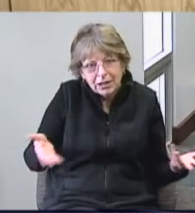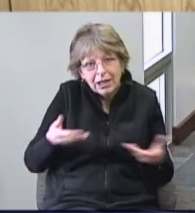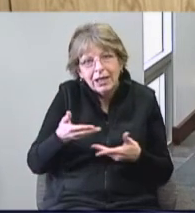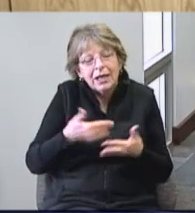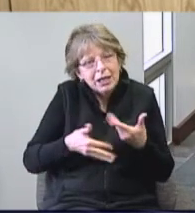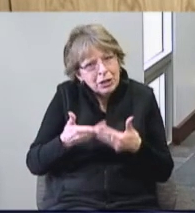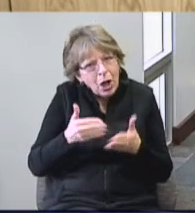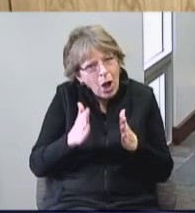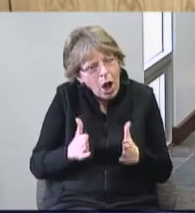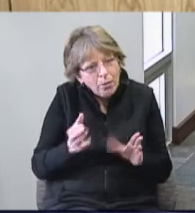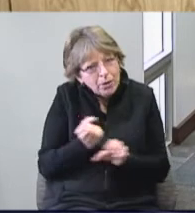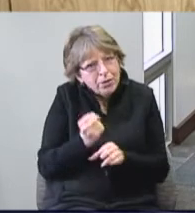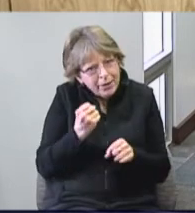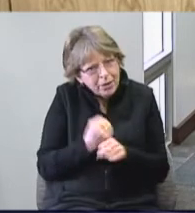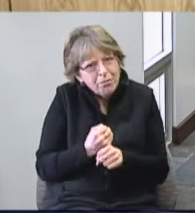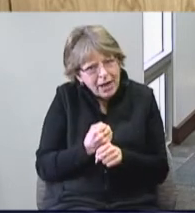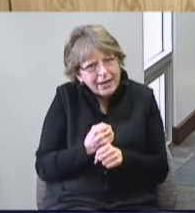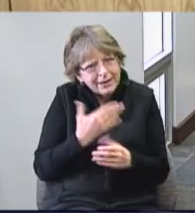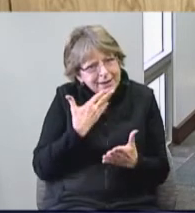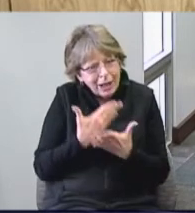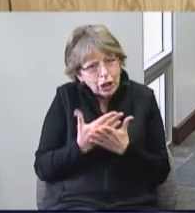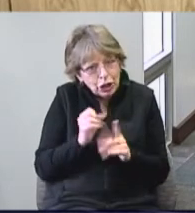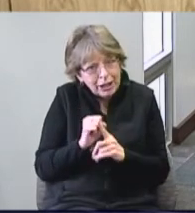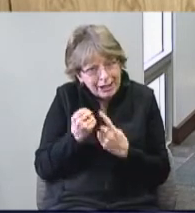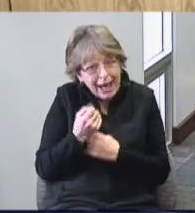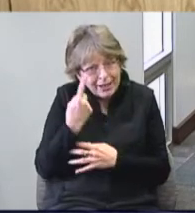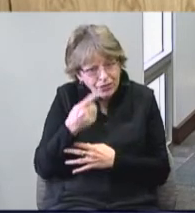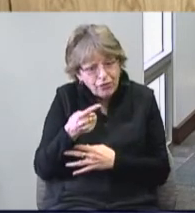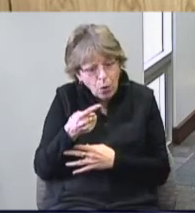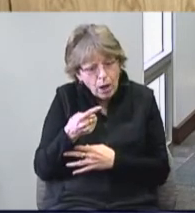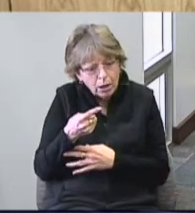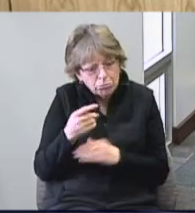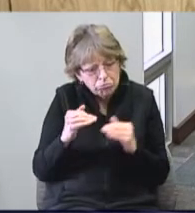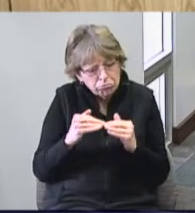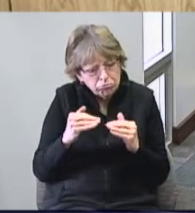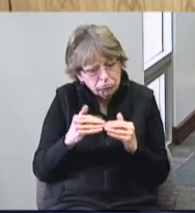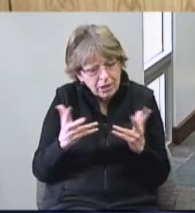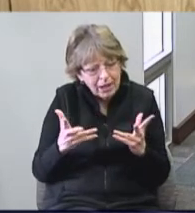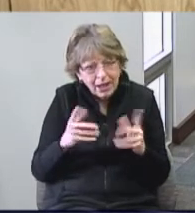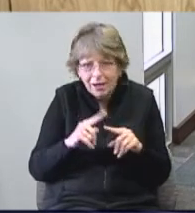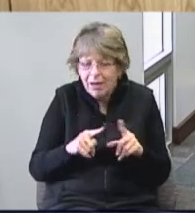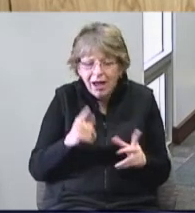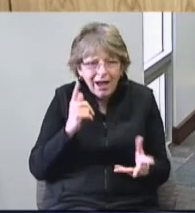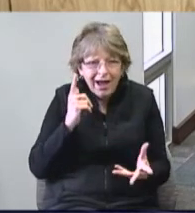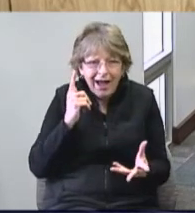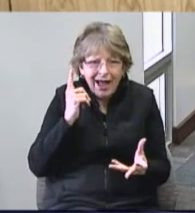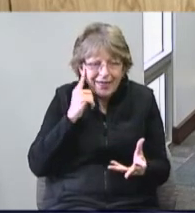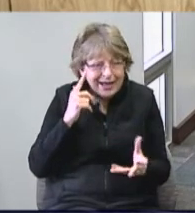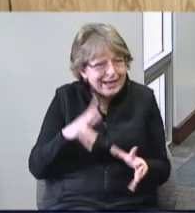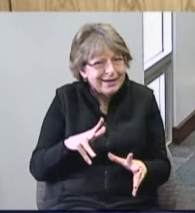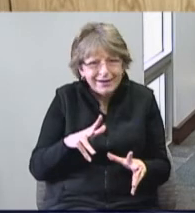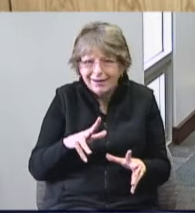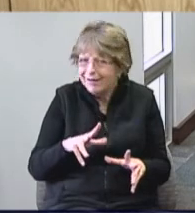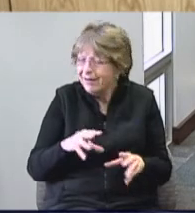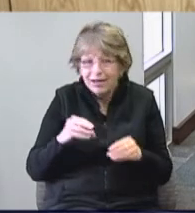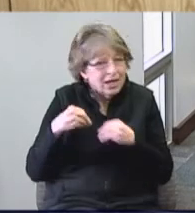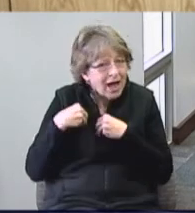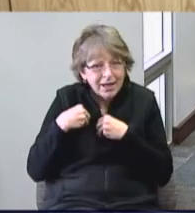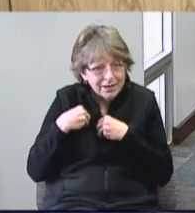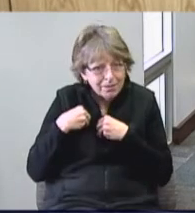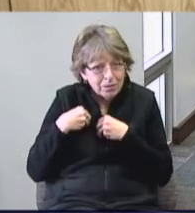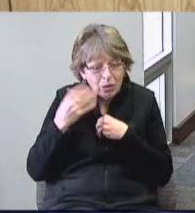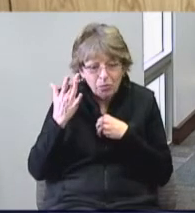good point of inconsistent treatment. However, I think it's completely unacceptable, because that precedent was set at one